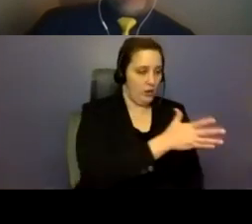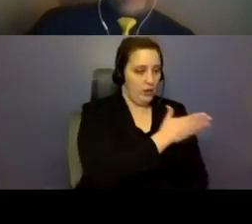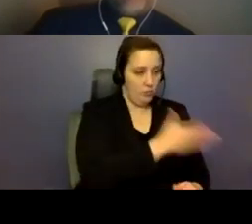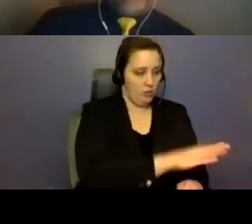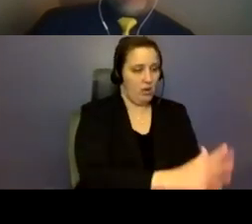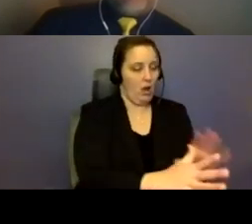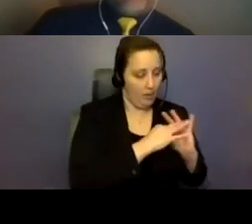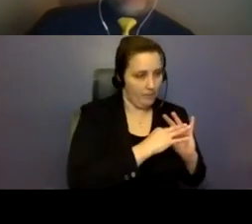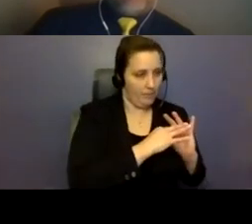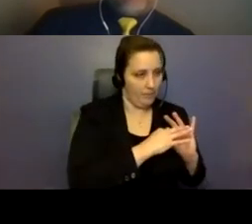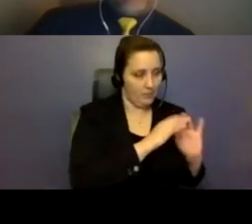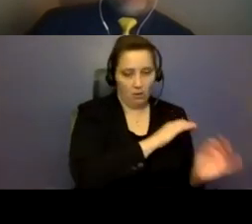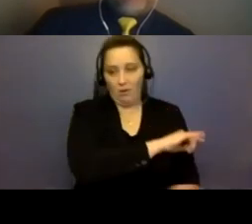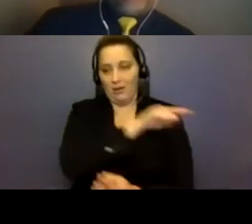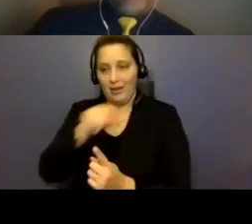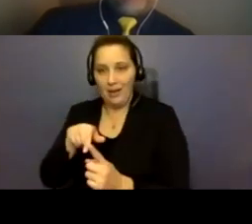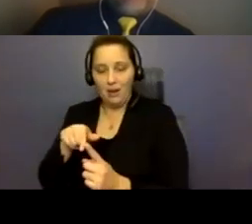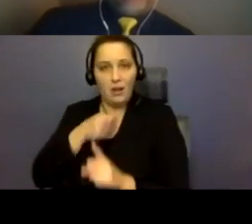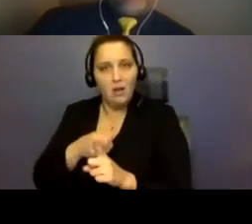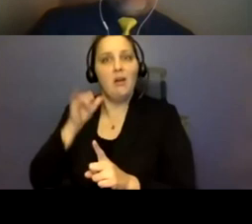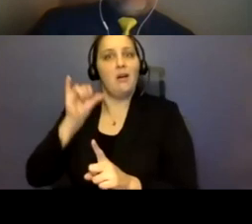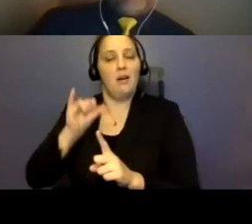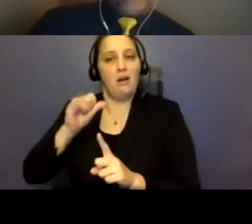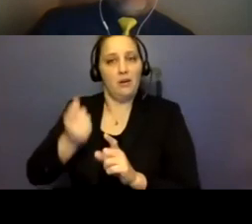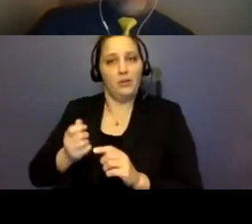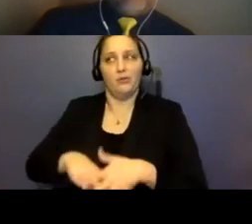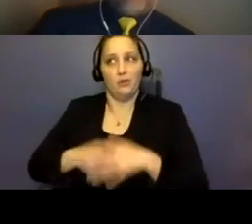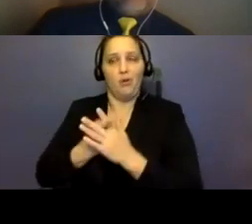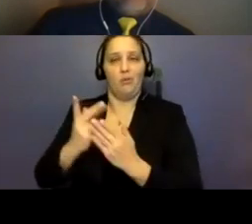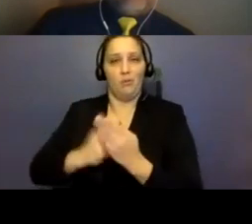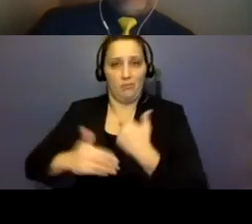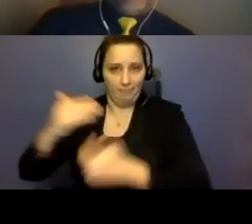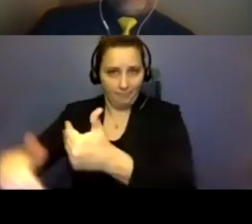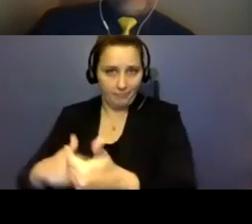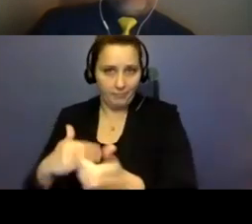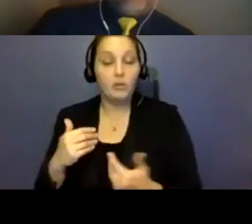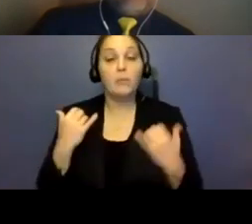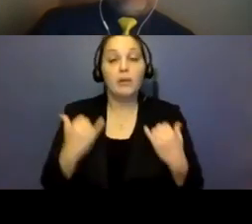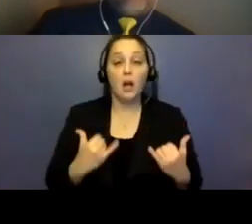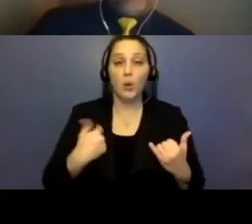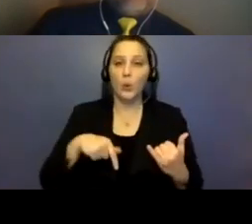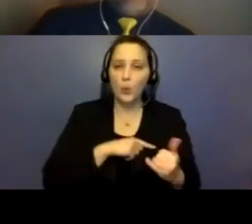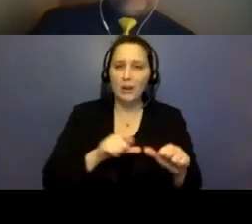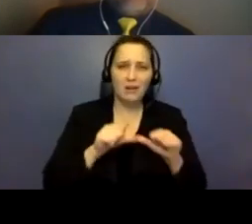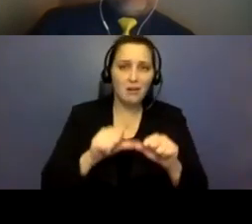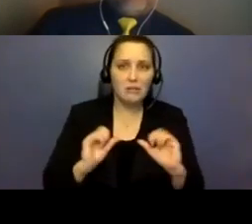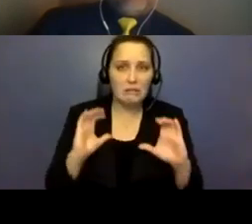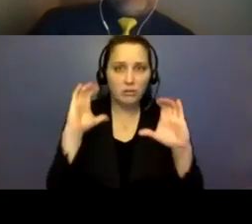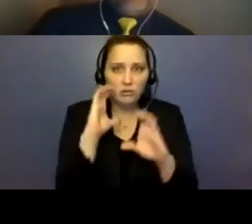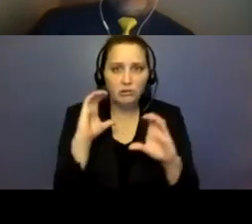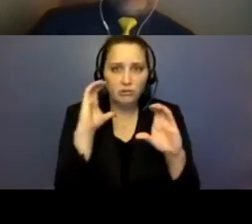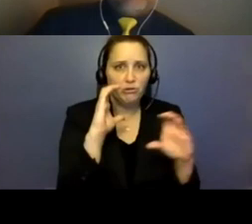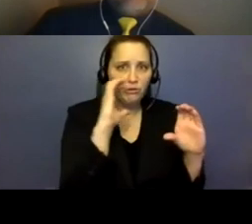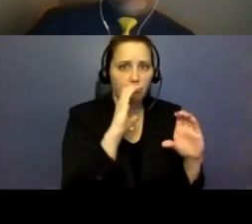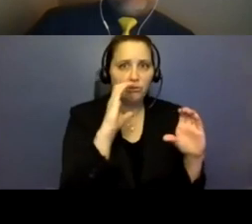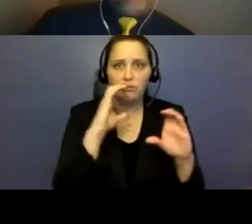the real answer I'd like to give you, I think, comes from this notion that we are constantly searching for